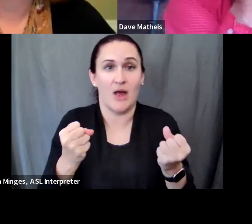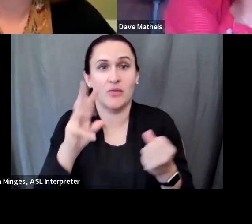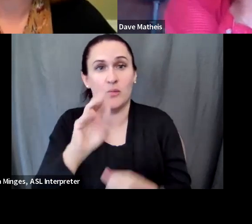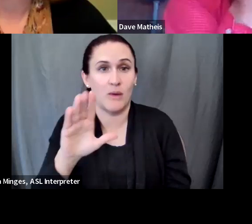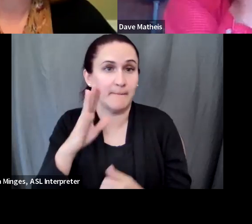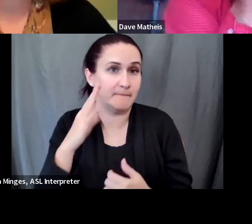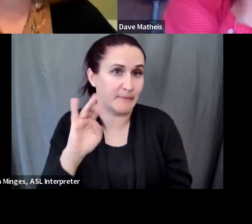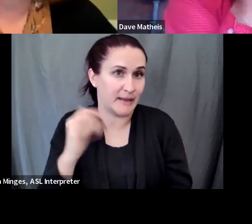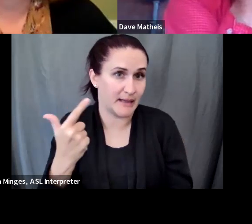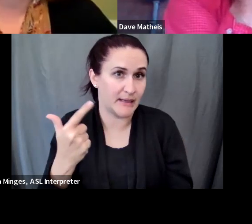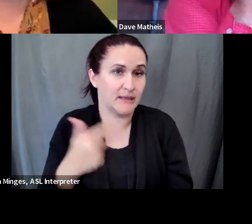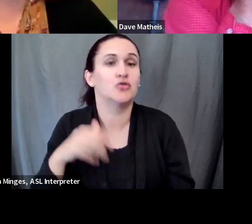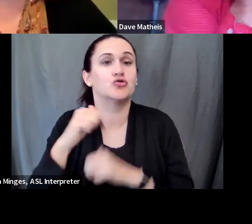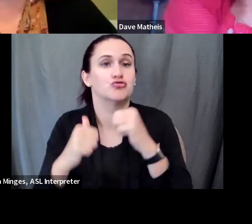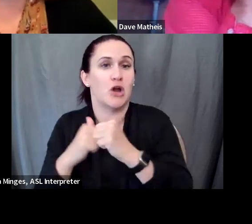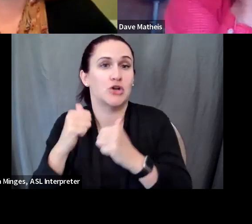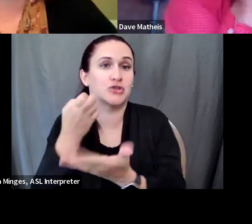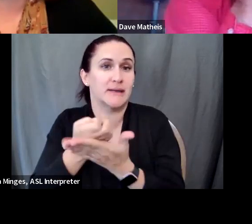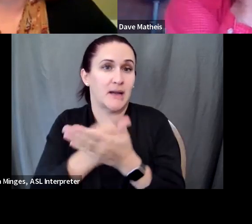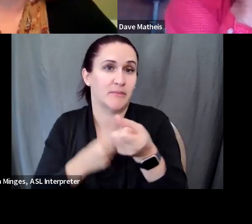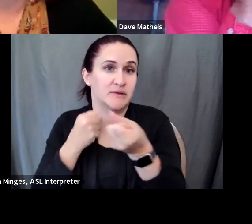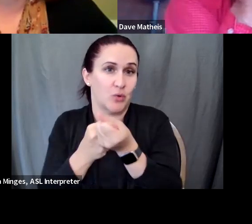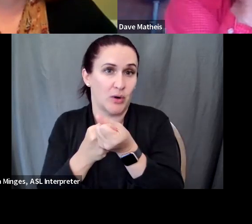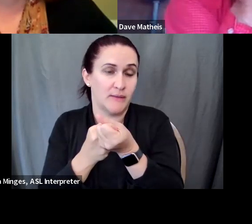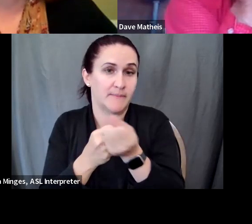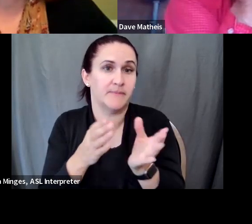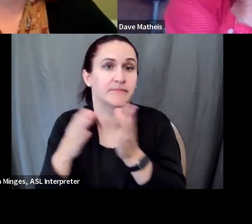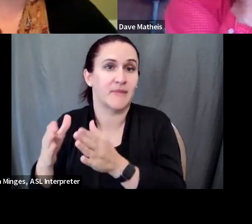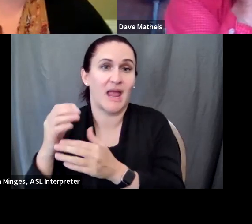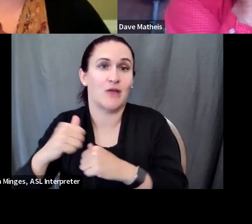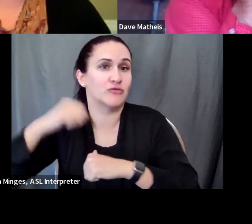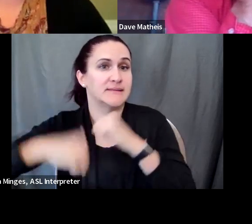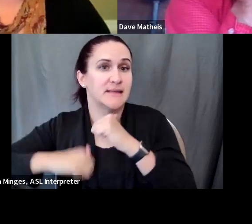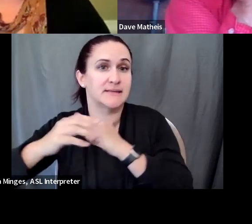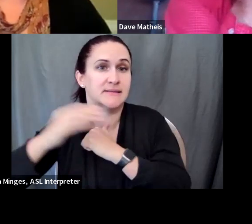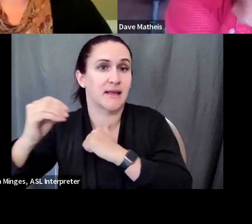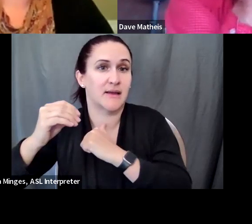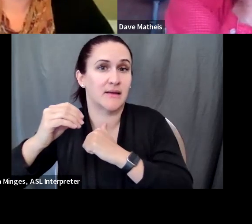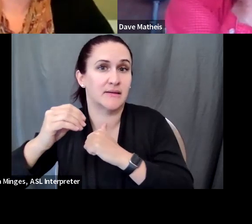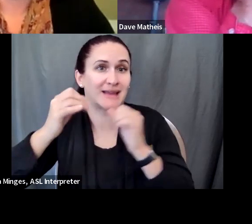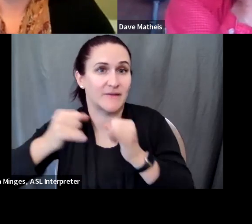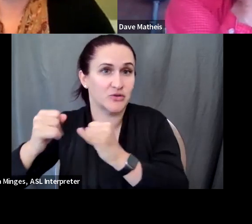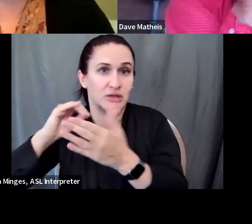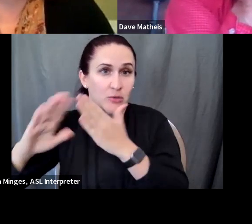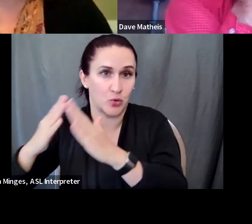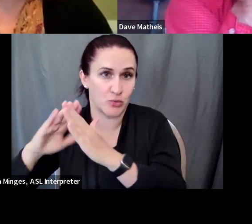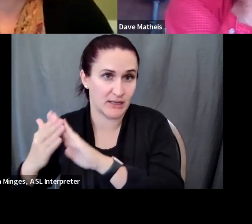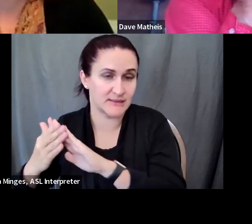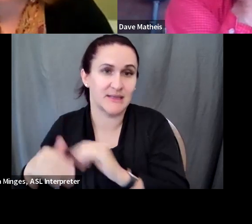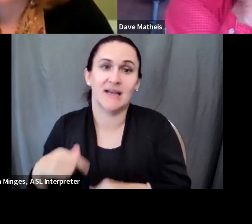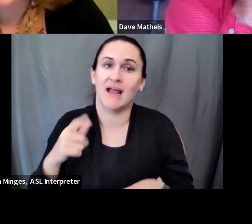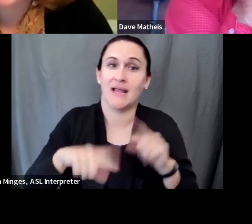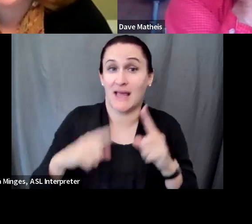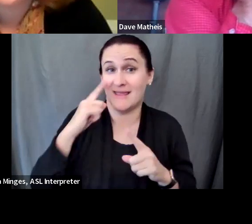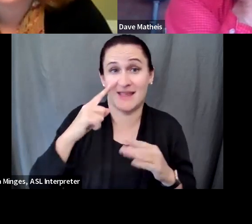well-being, structural economic support, and resilient individuals and communities. And I can't think of